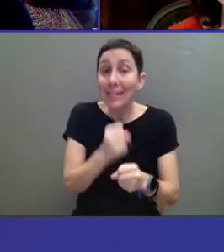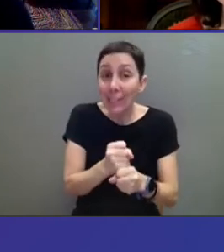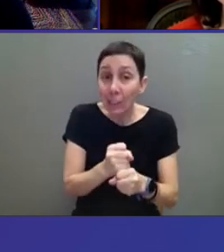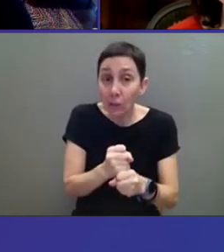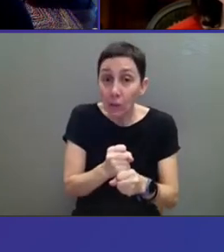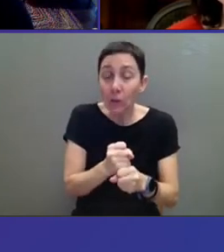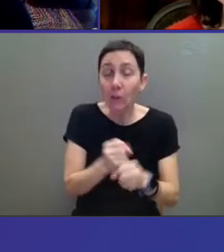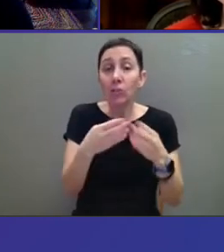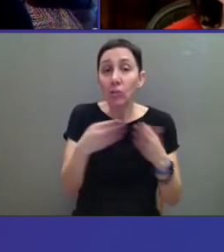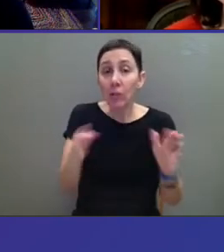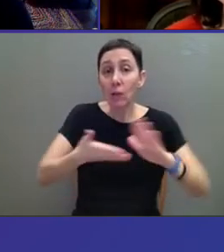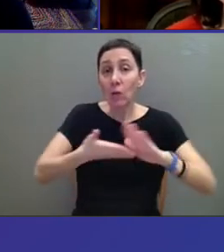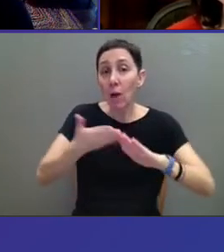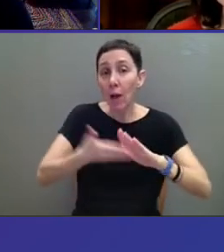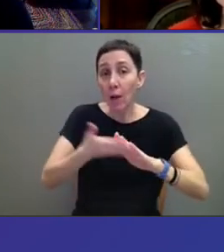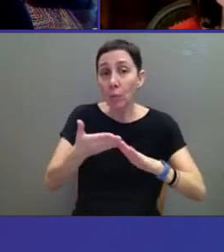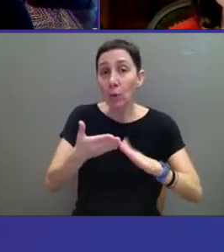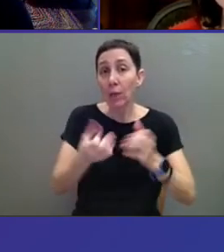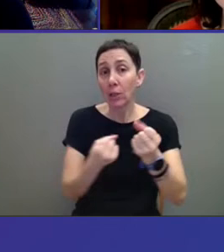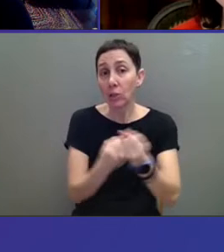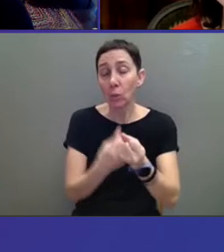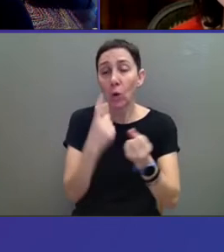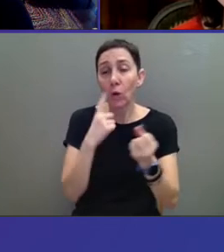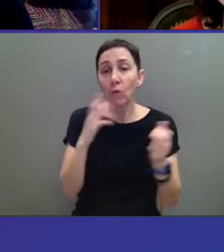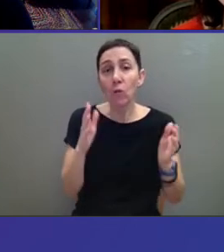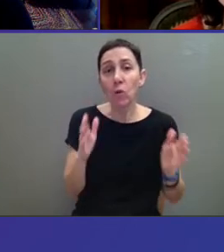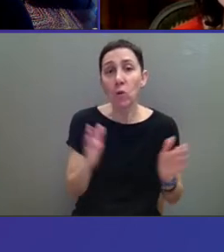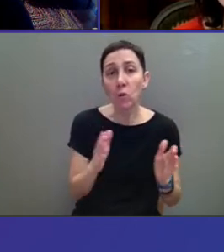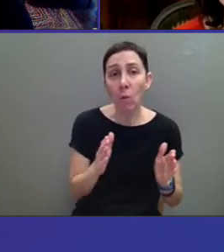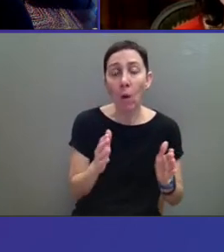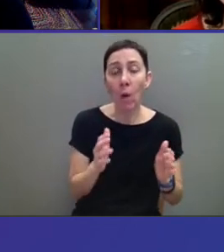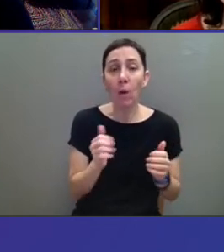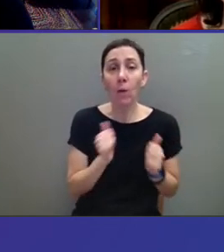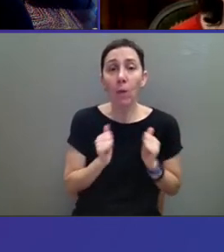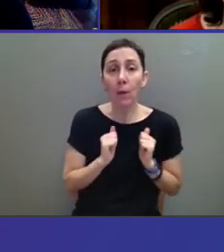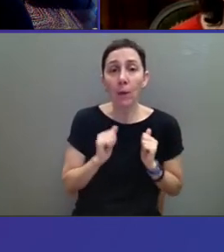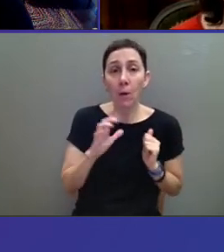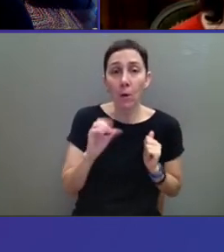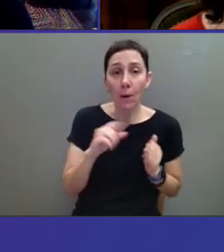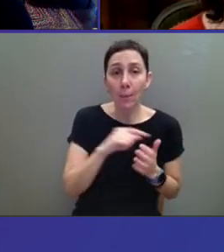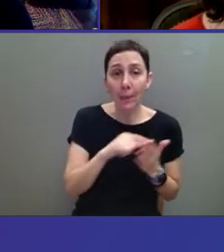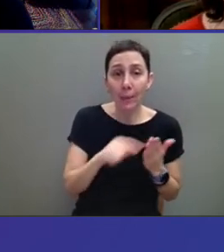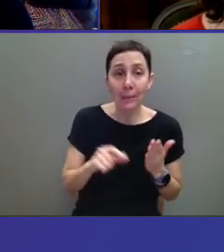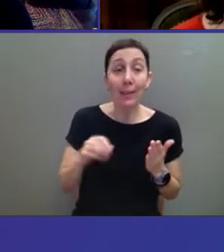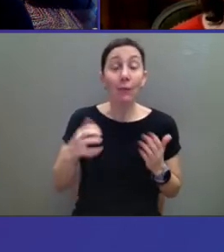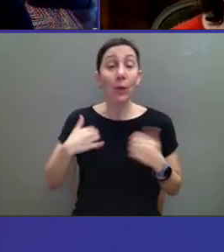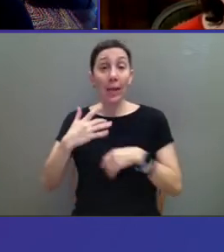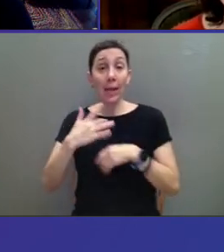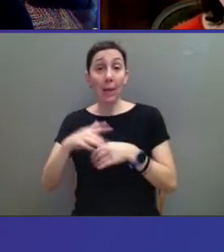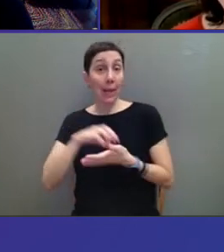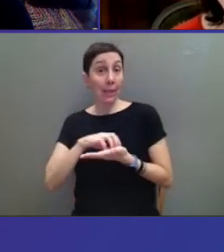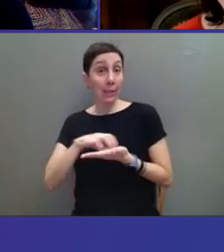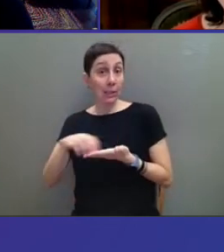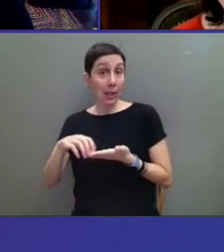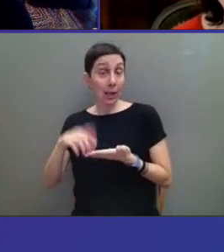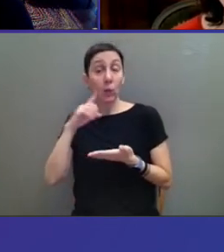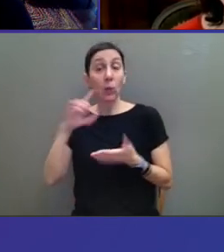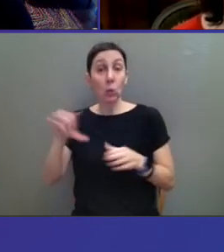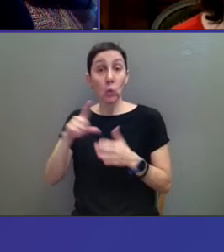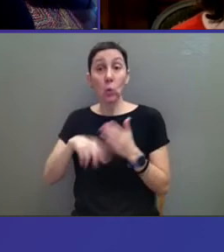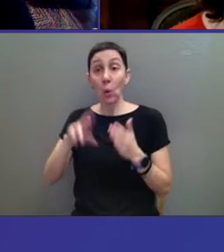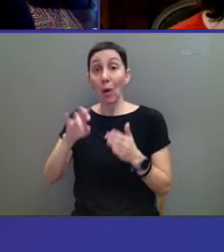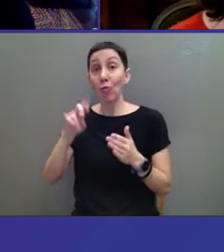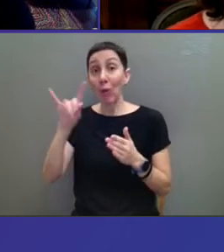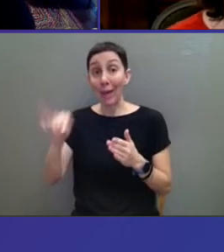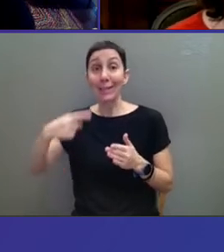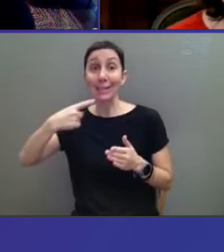theaters. And so just to add that to what Randi is saying, right? That like, if we had a blank check, we would do everything that Randi was talking about,